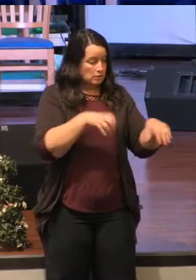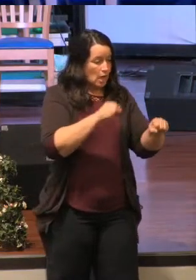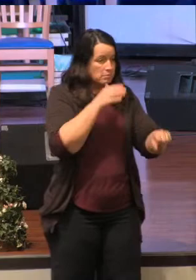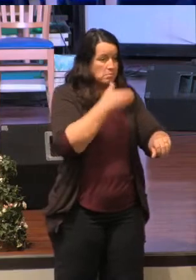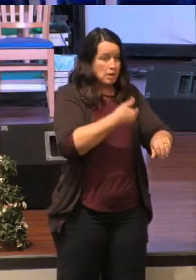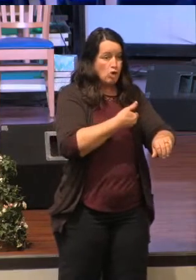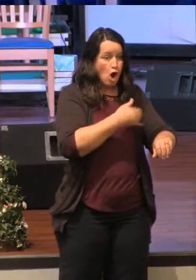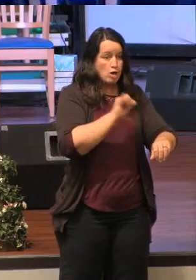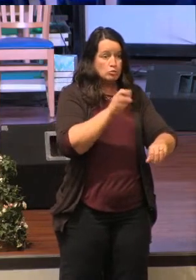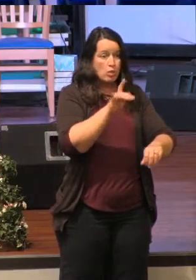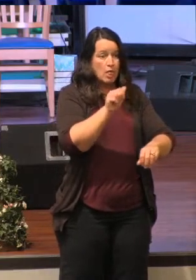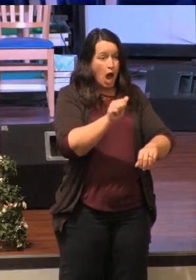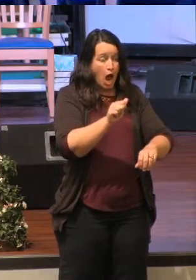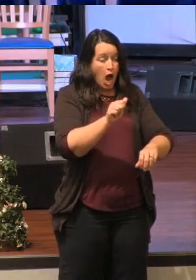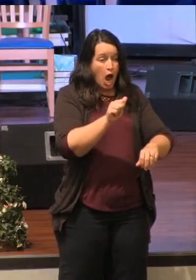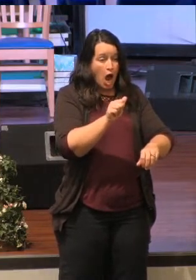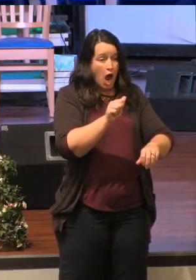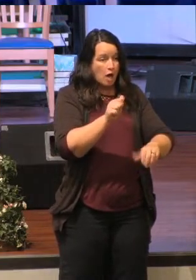no paperwork.